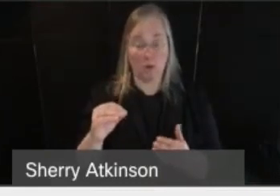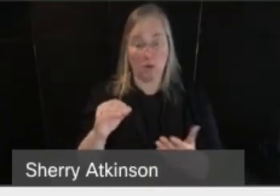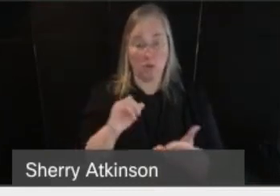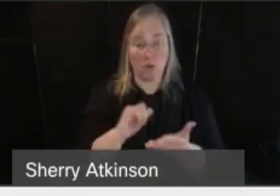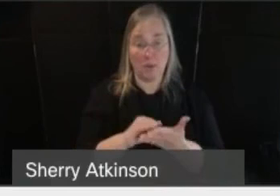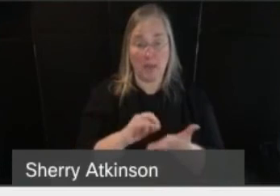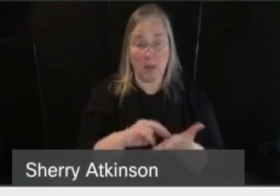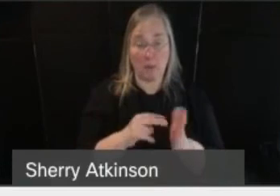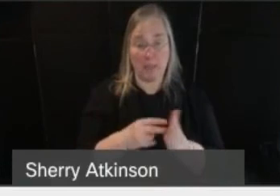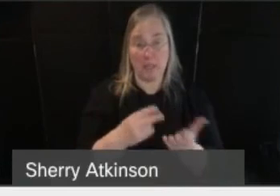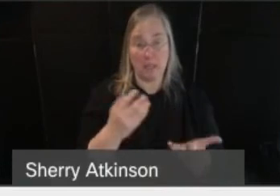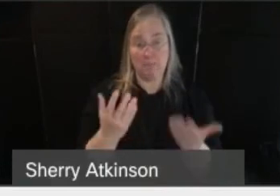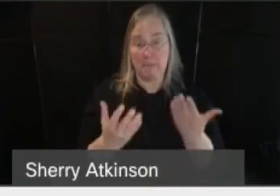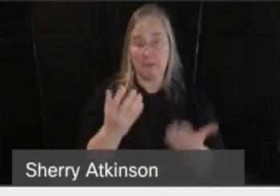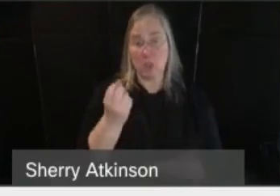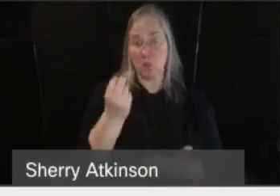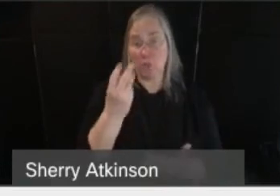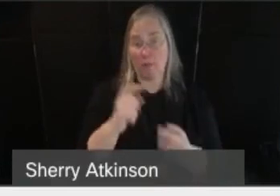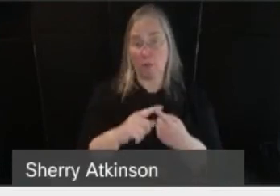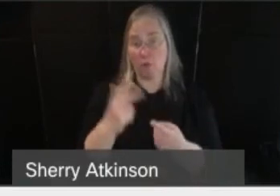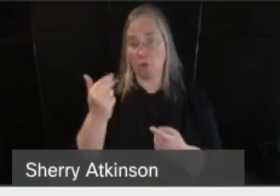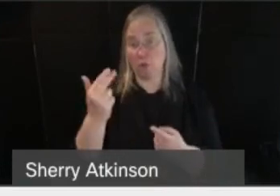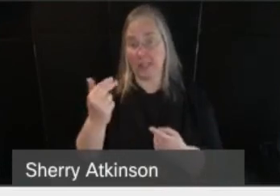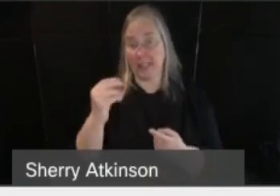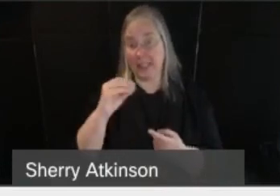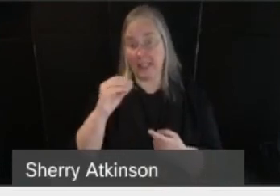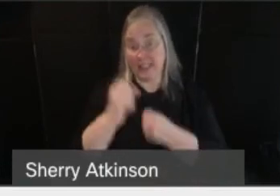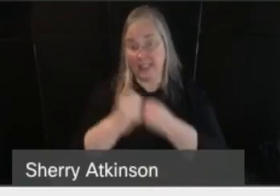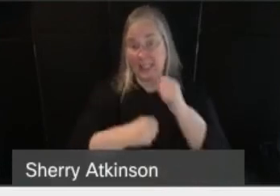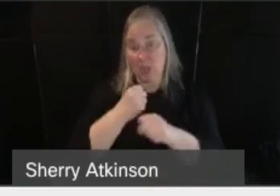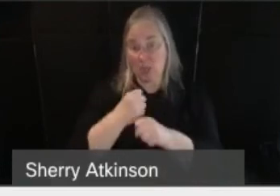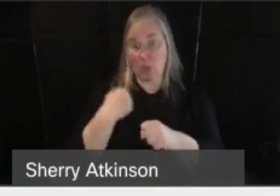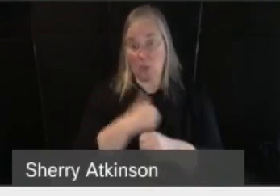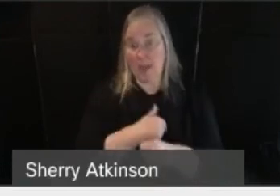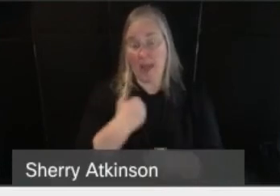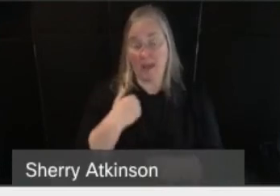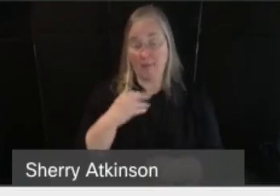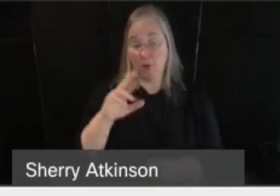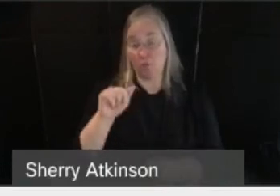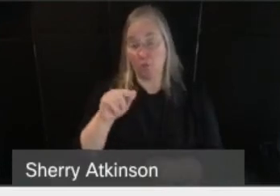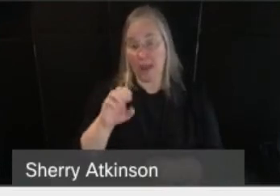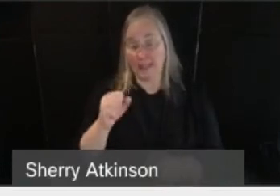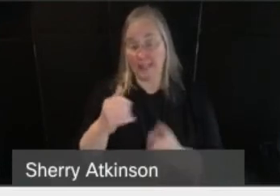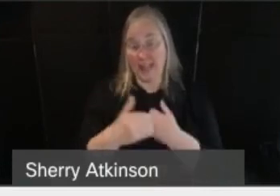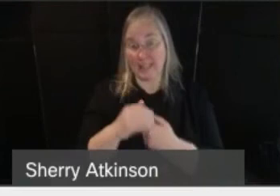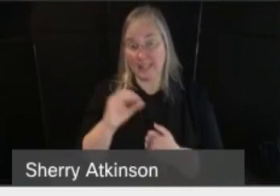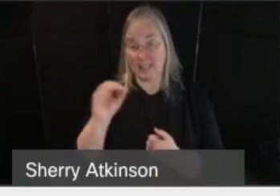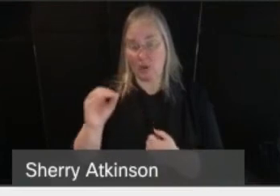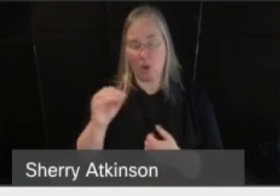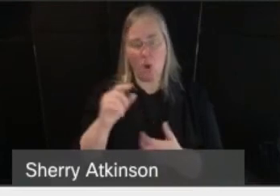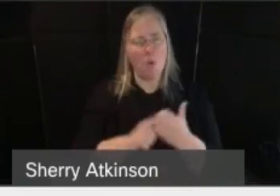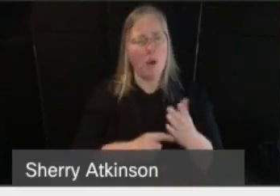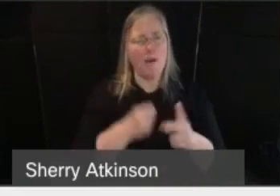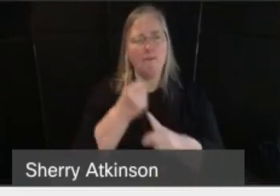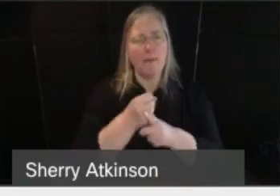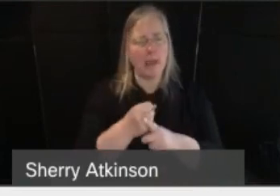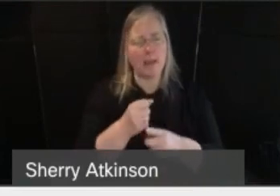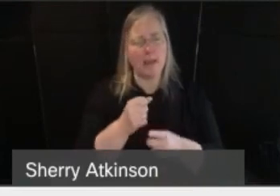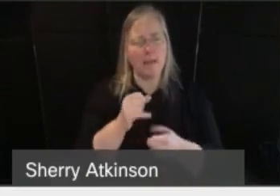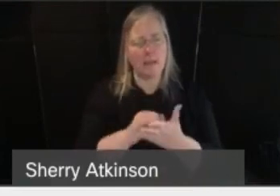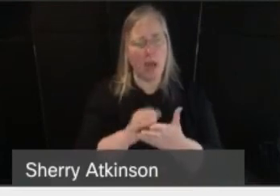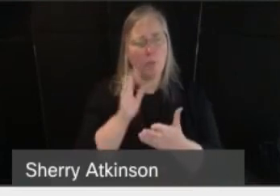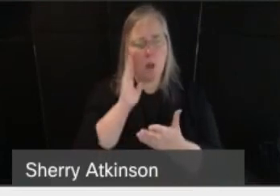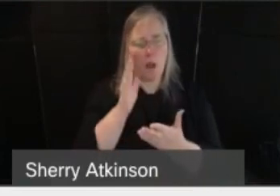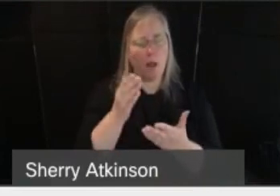12, 13 years that we have rates at 0. What effect is that going to have, this persistent,